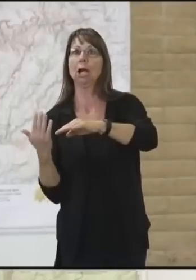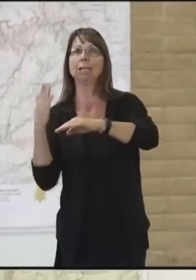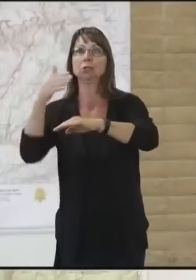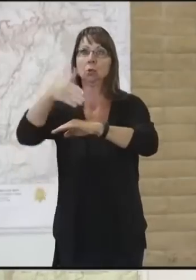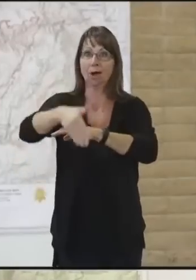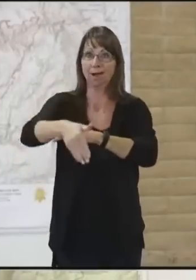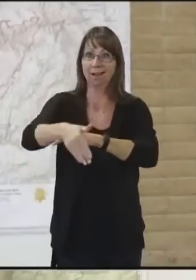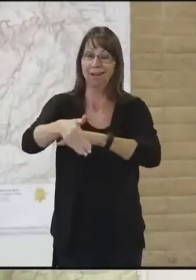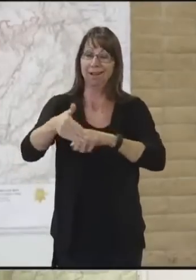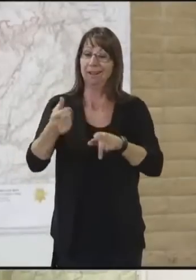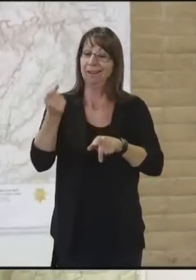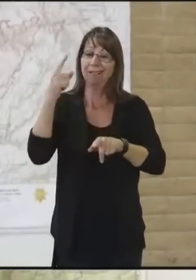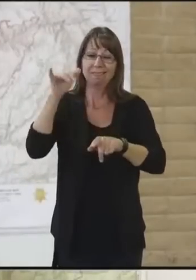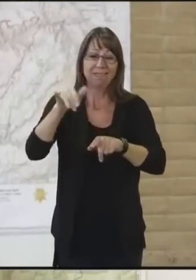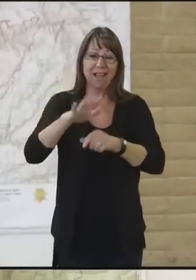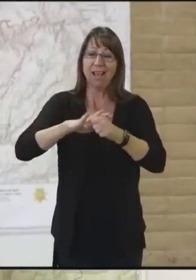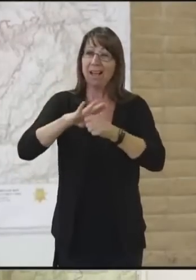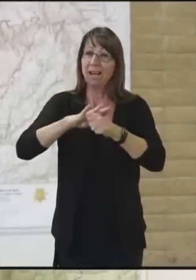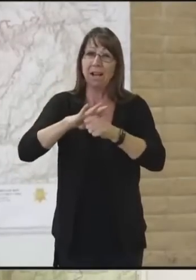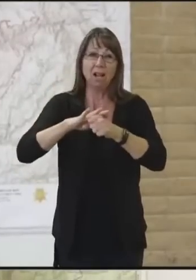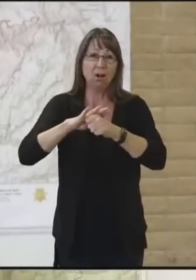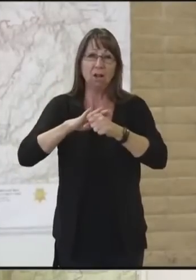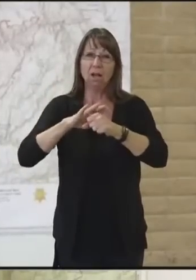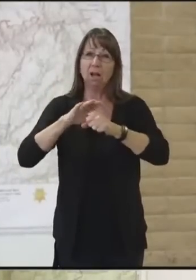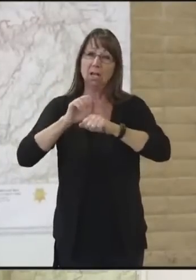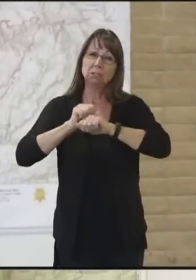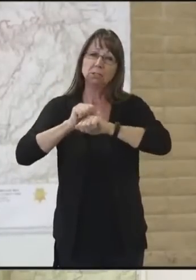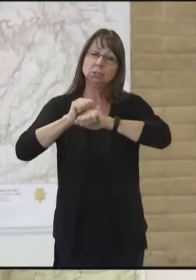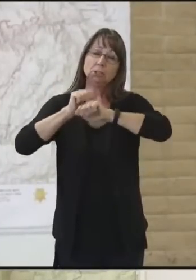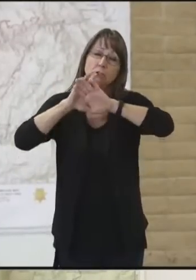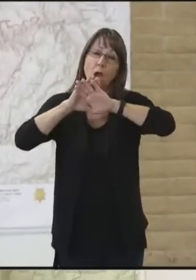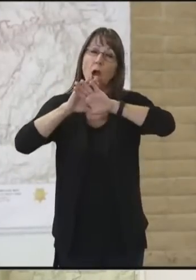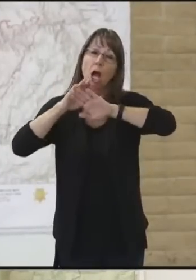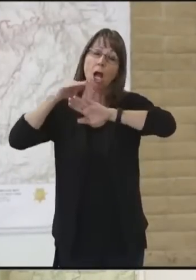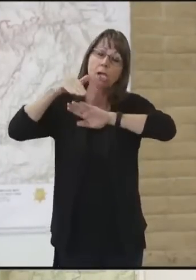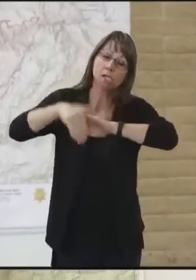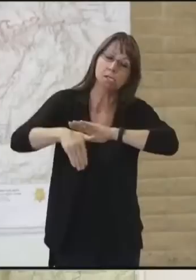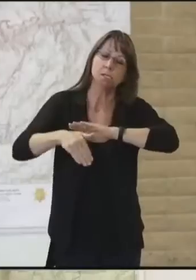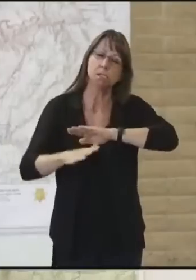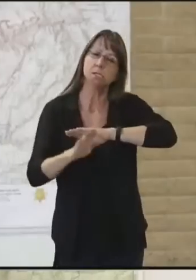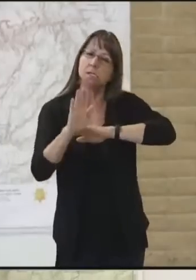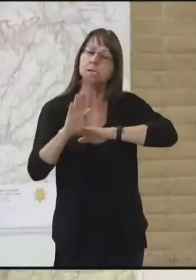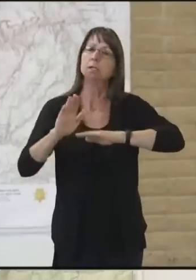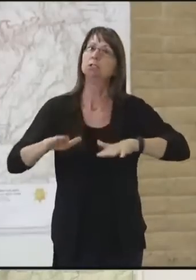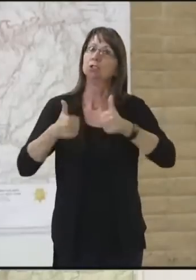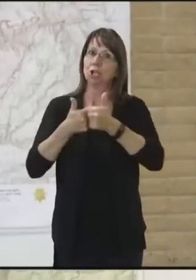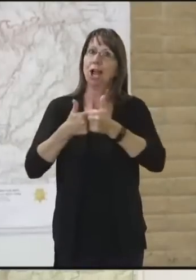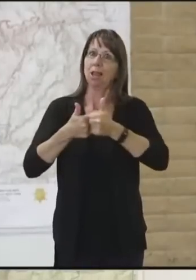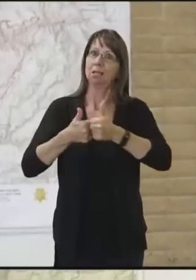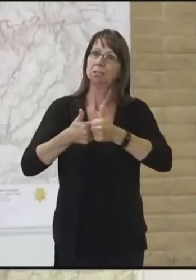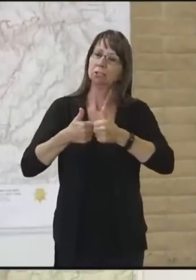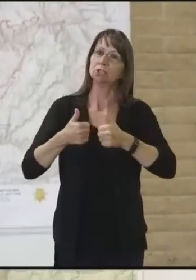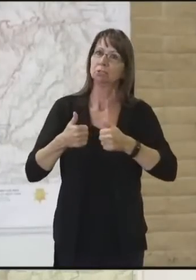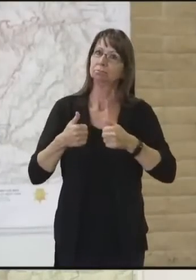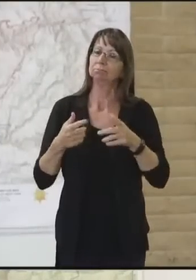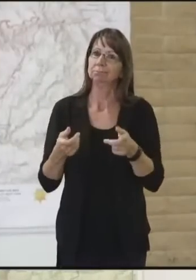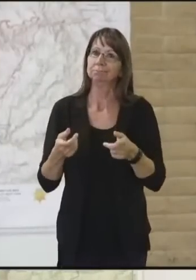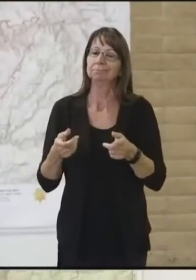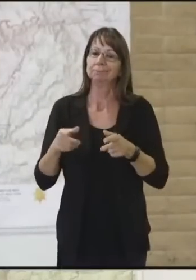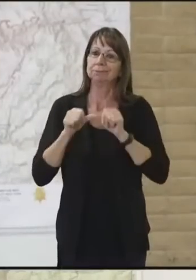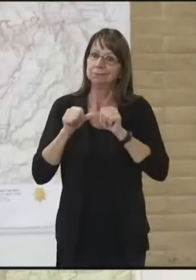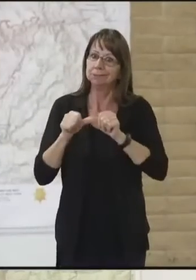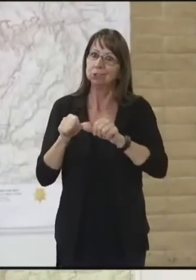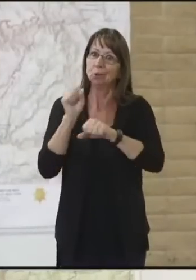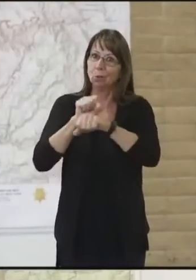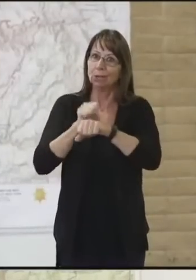cliffs in much of the area around the lake, and therefore a challenging area to fight fire. But our firefighters are building a plan right